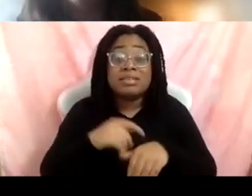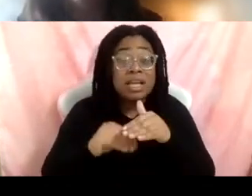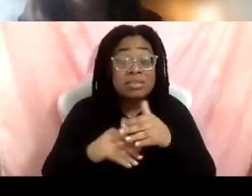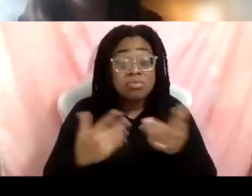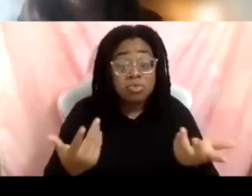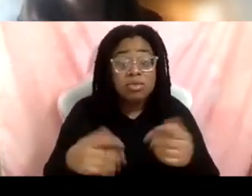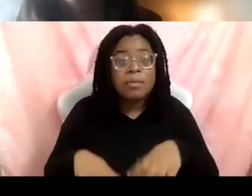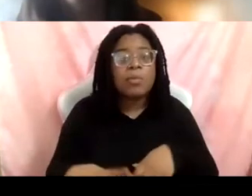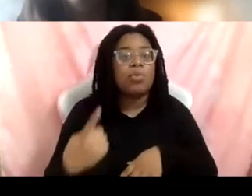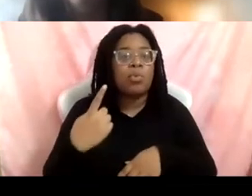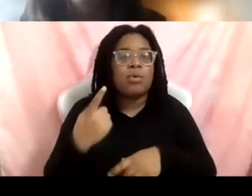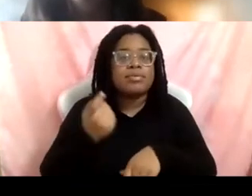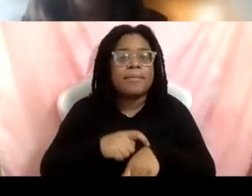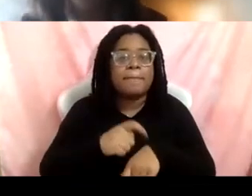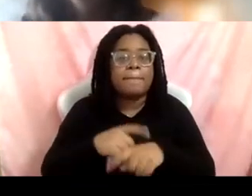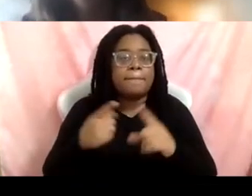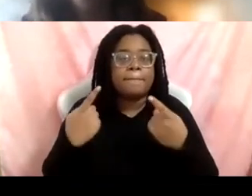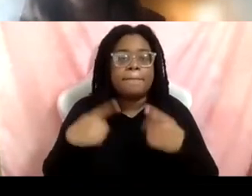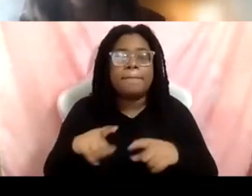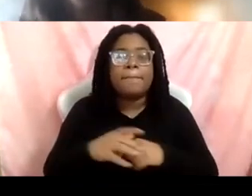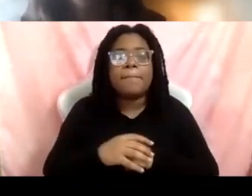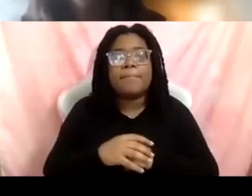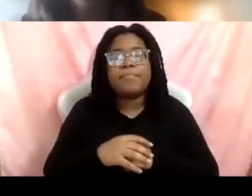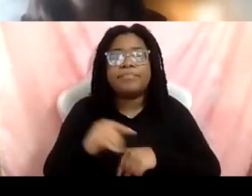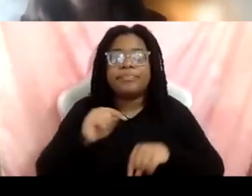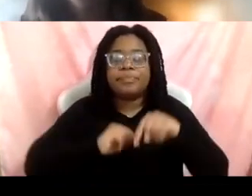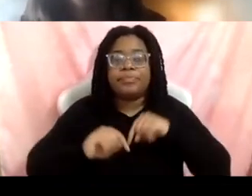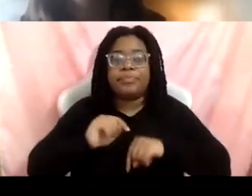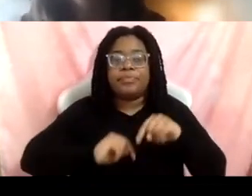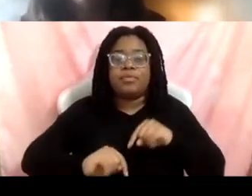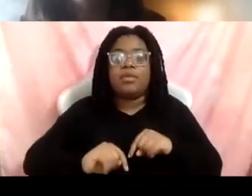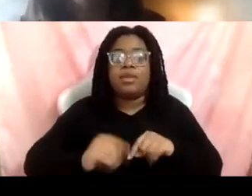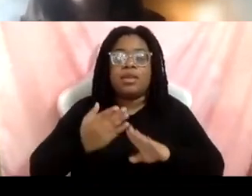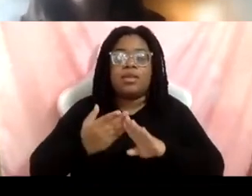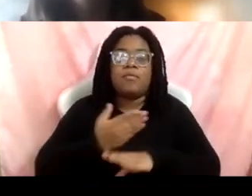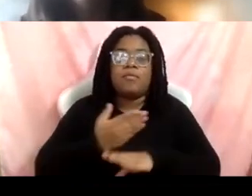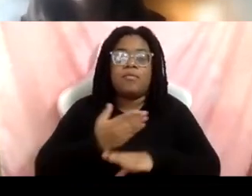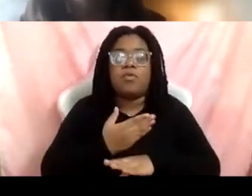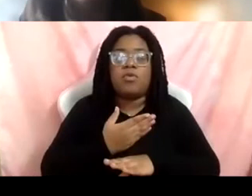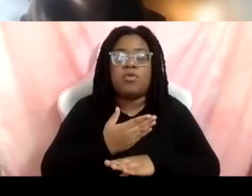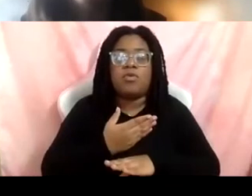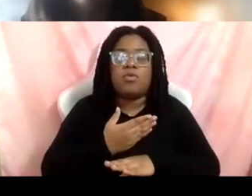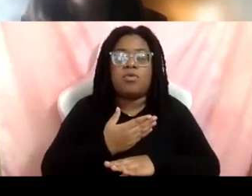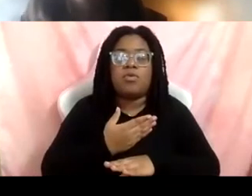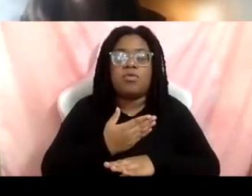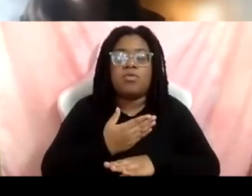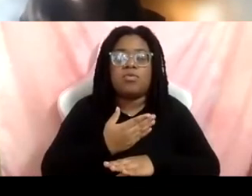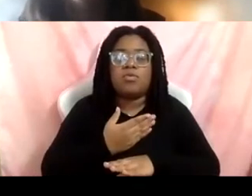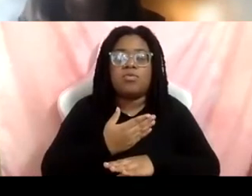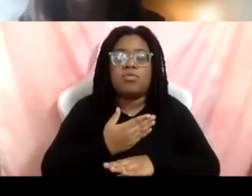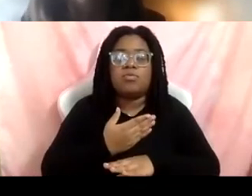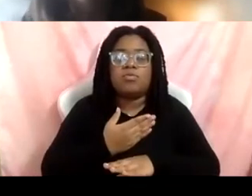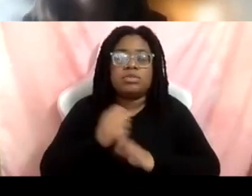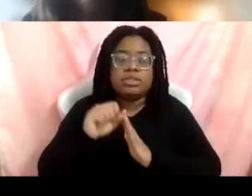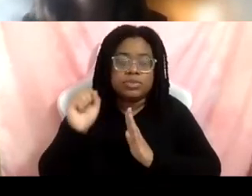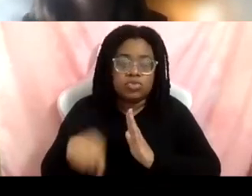one instance where, well, to back up, before every quarter or semester or